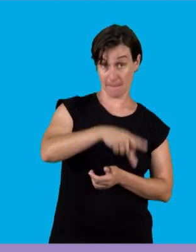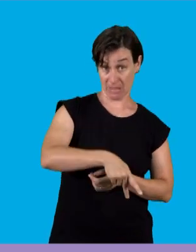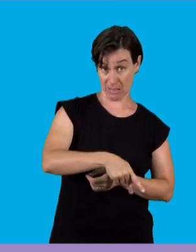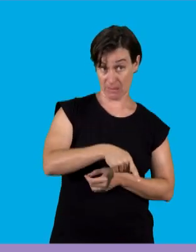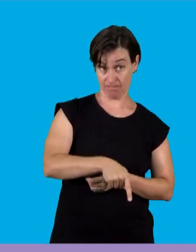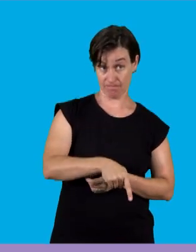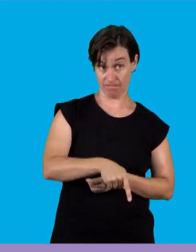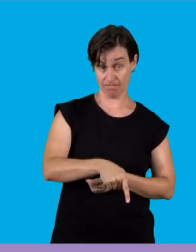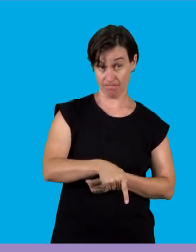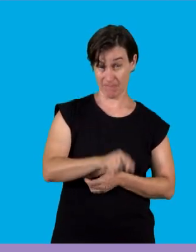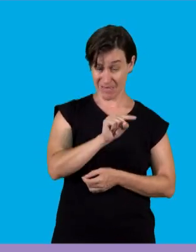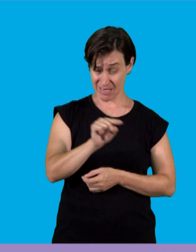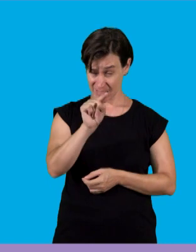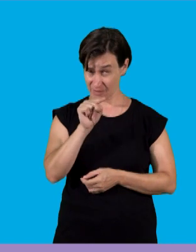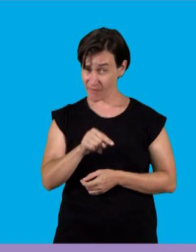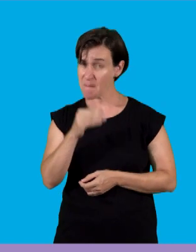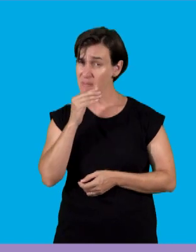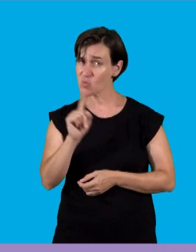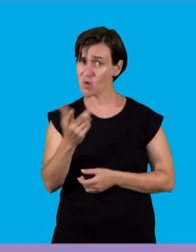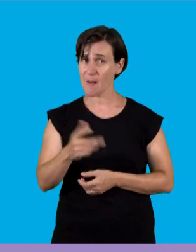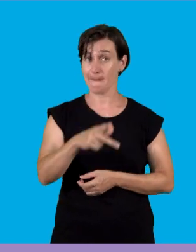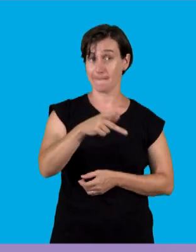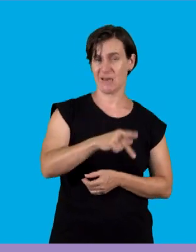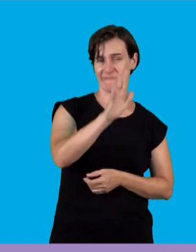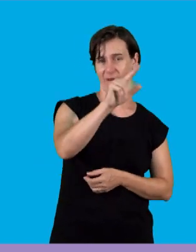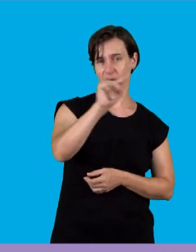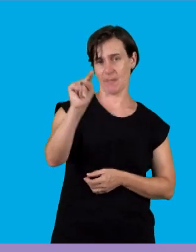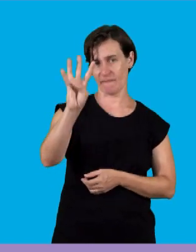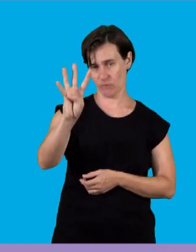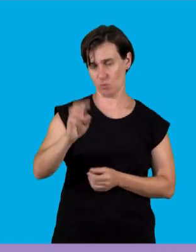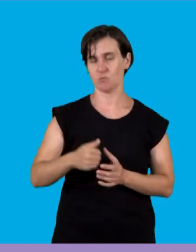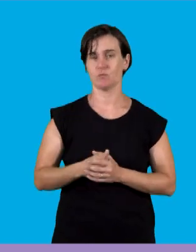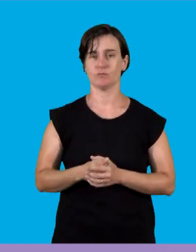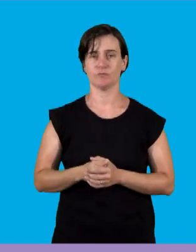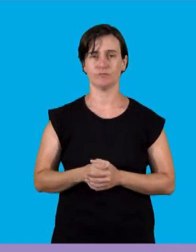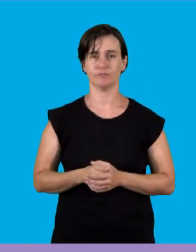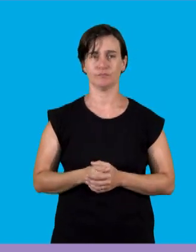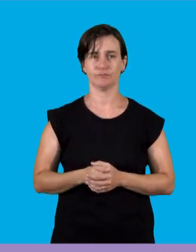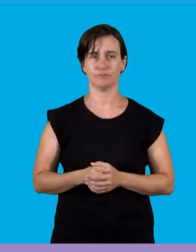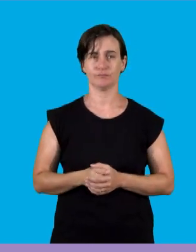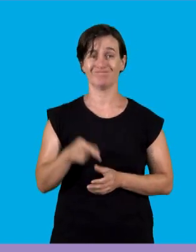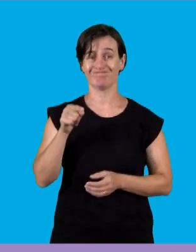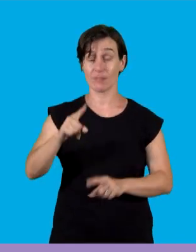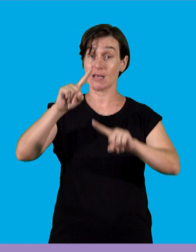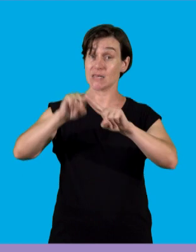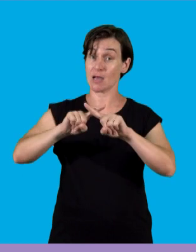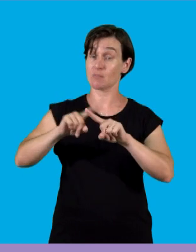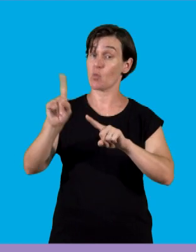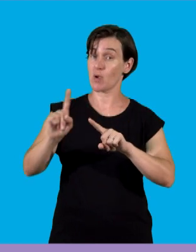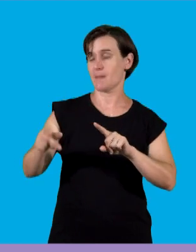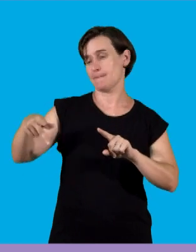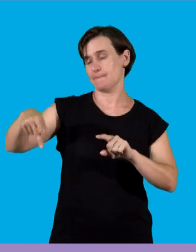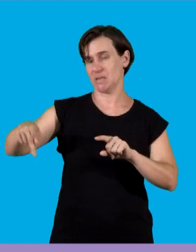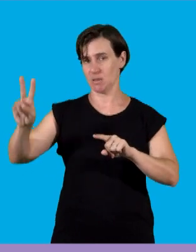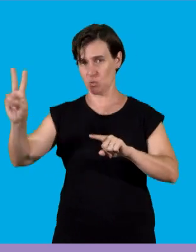P, and because we are dividing powers of the same base, it will be a 5 minus a 4. And we are still multiplying